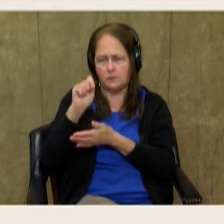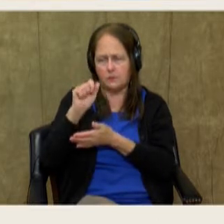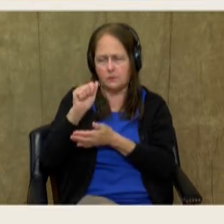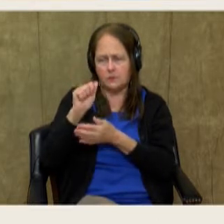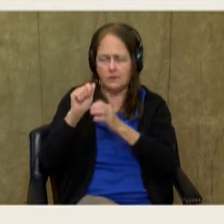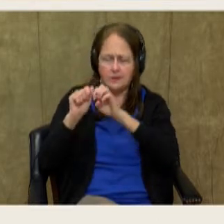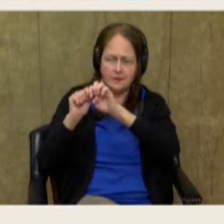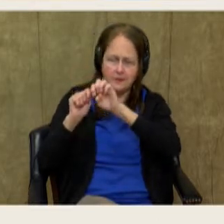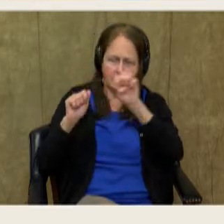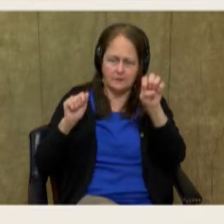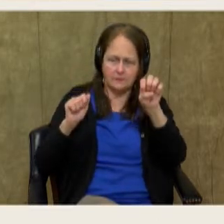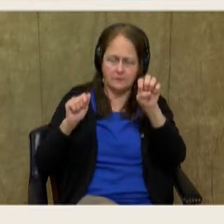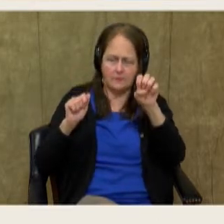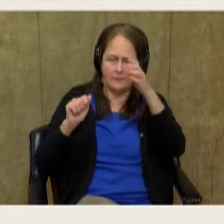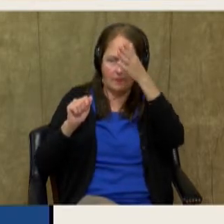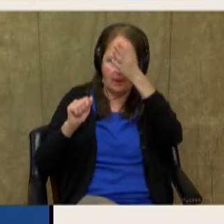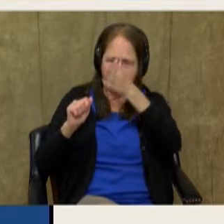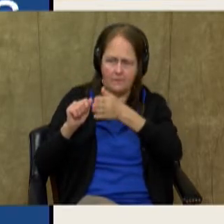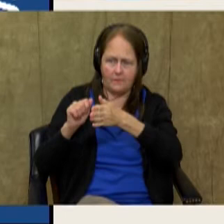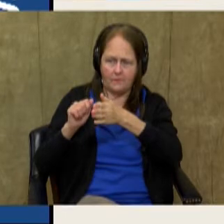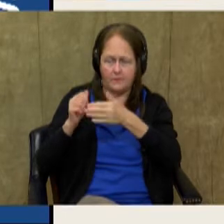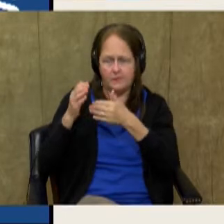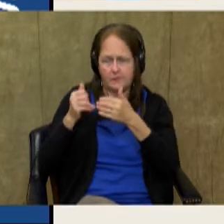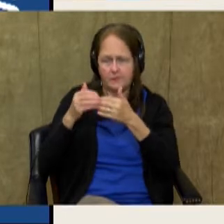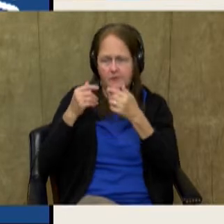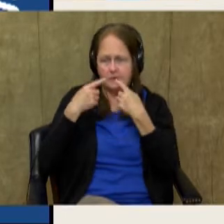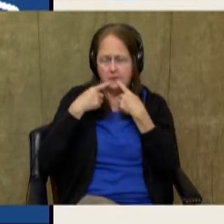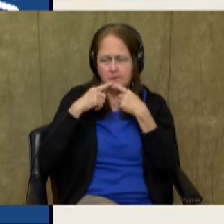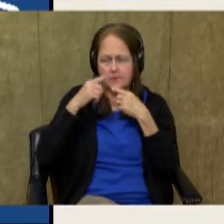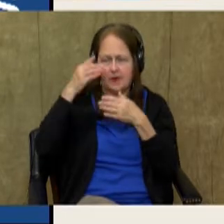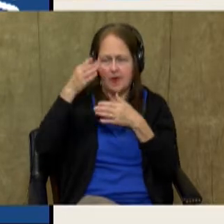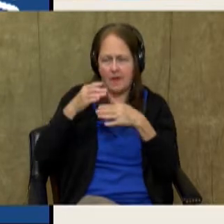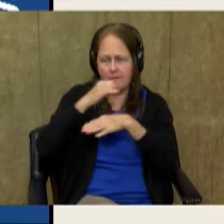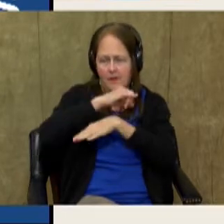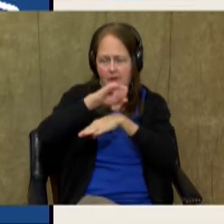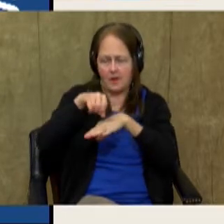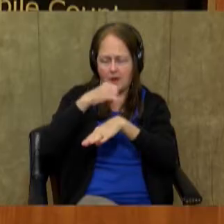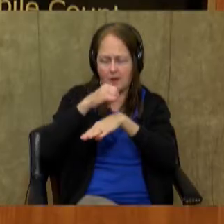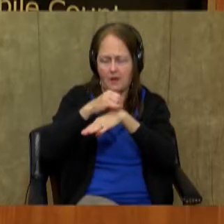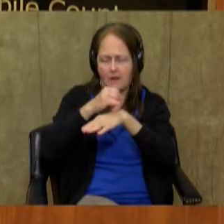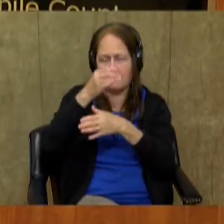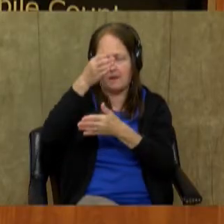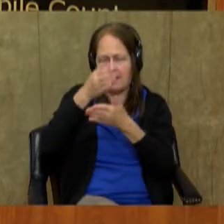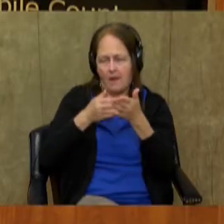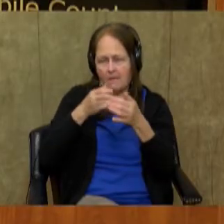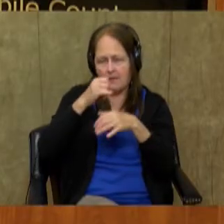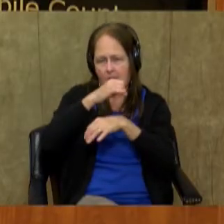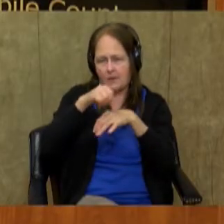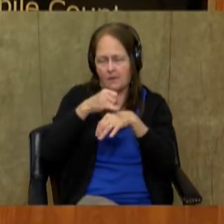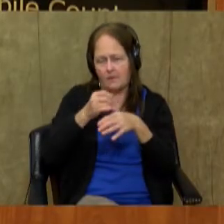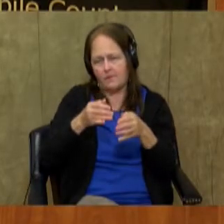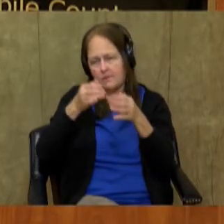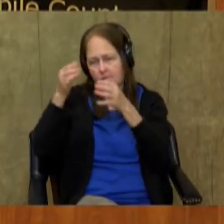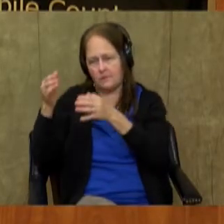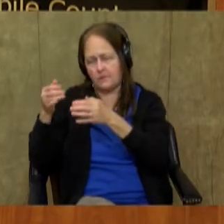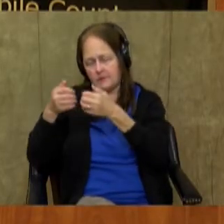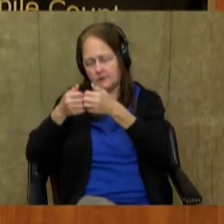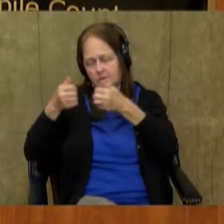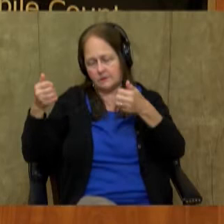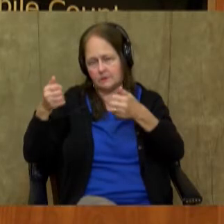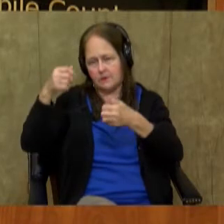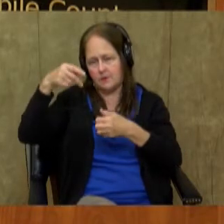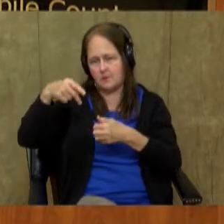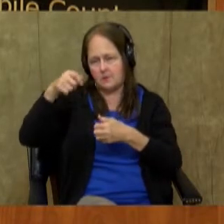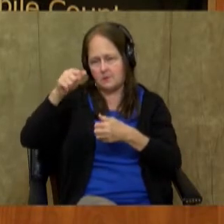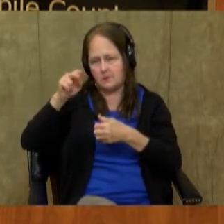half? Well, the simple answer is half the island is part of Indonesia, and half of it is its own separate country called Papua